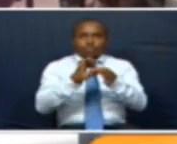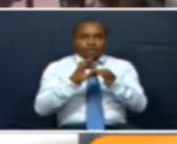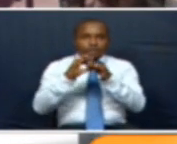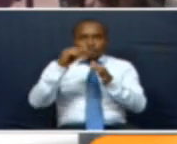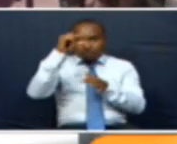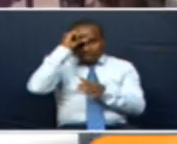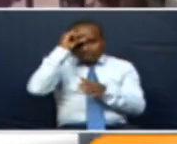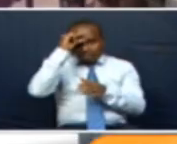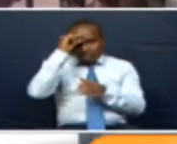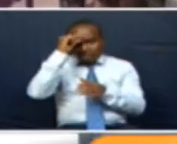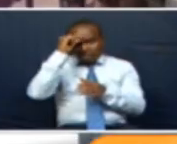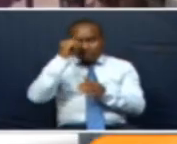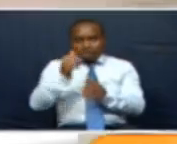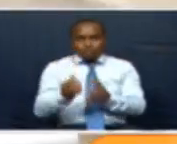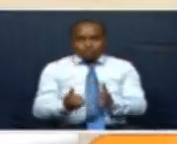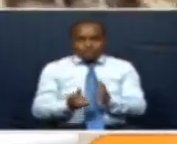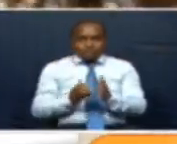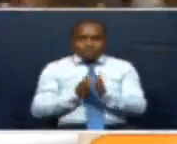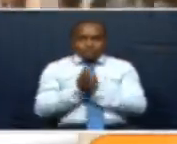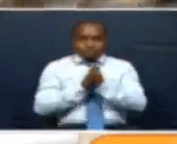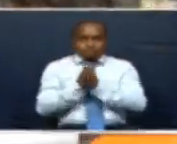provided momentum for a new constitution.